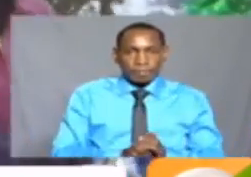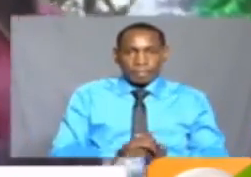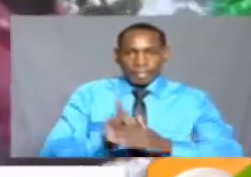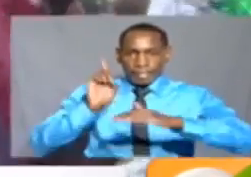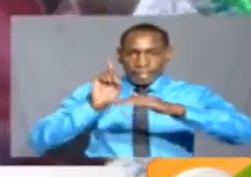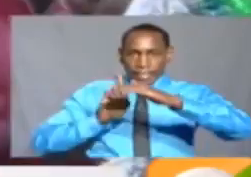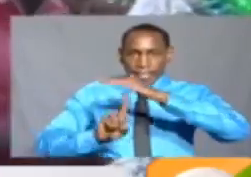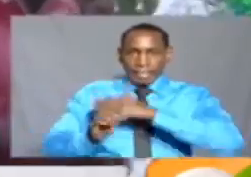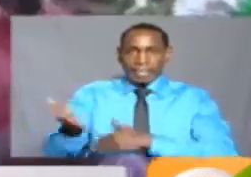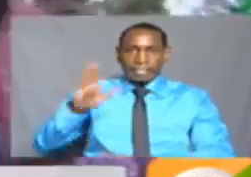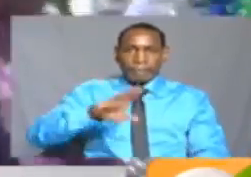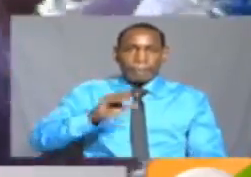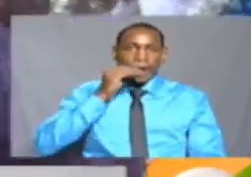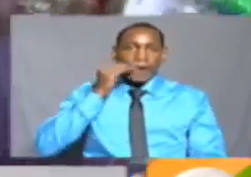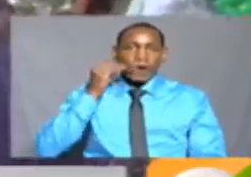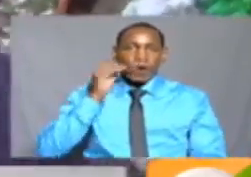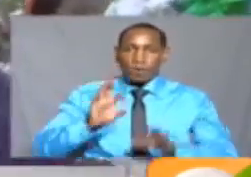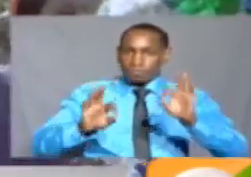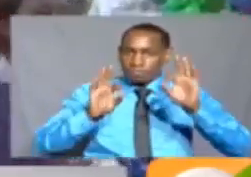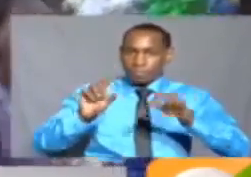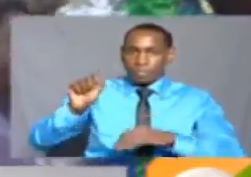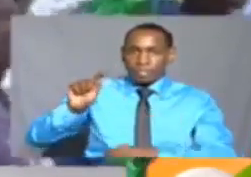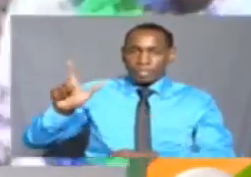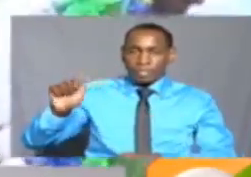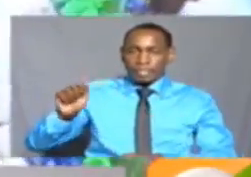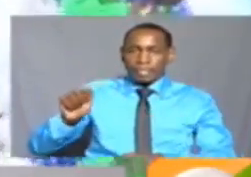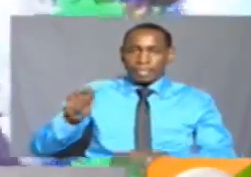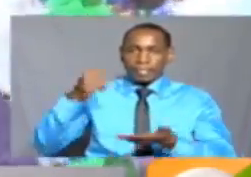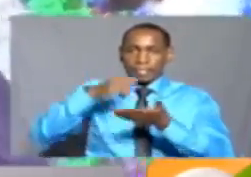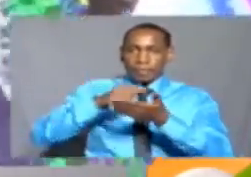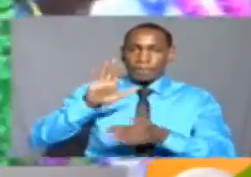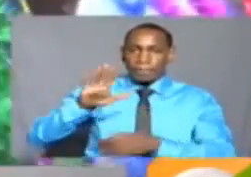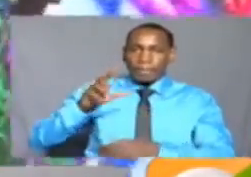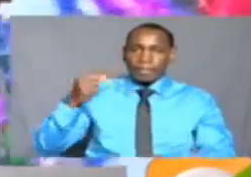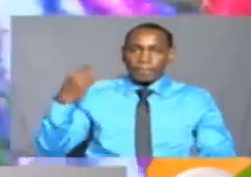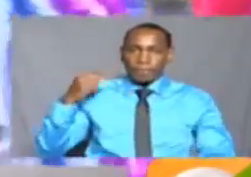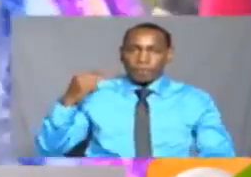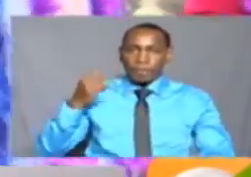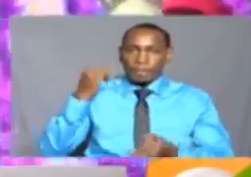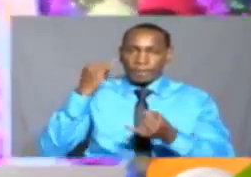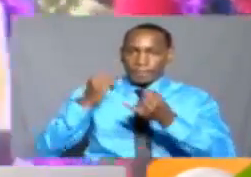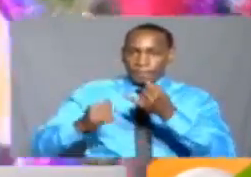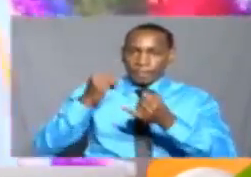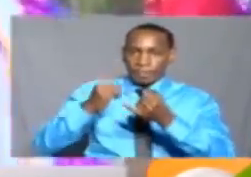Back home was colorful. Jepkosgei was one of the five gold medalists for Team Kenya from Nandi County.